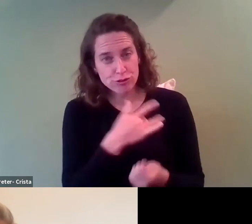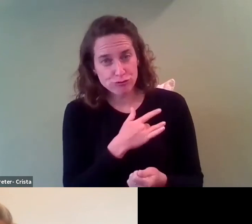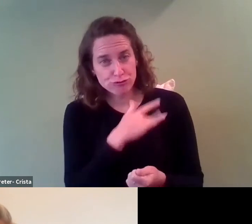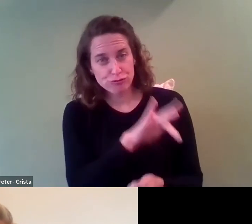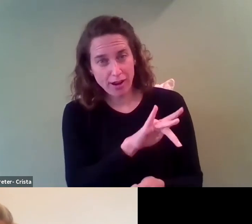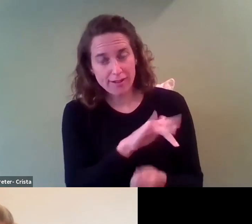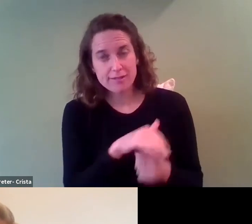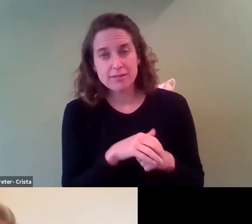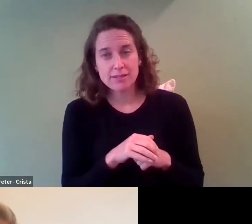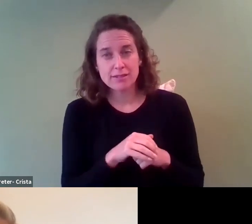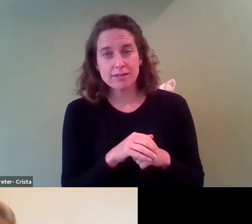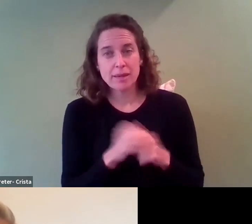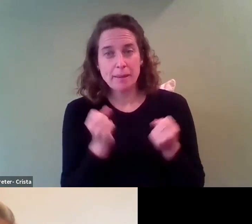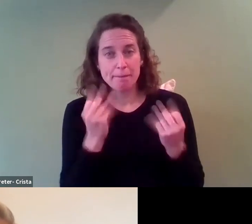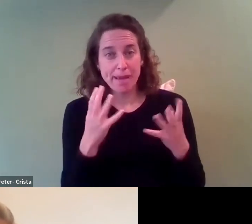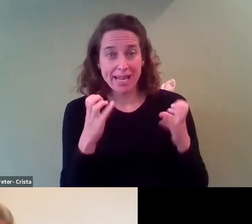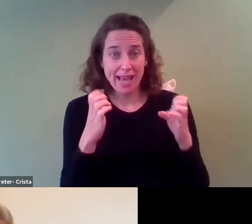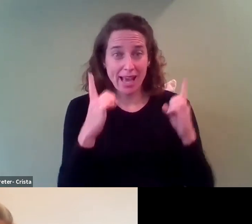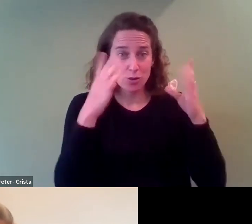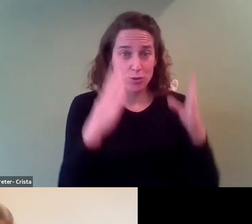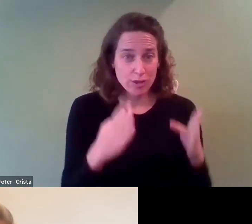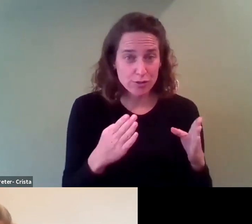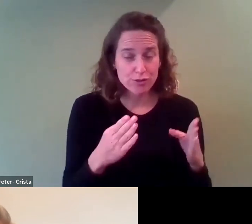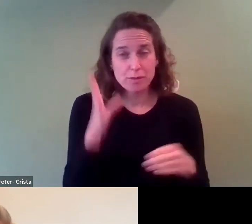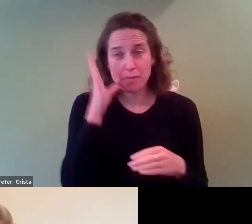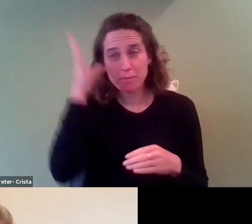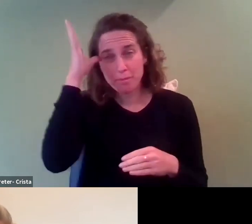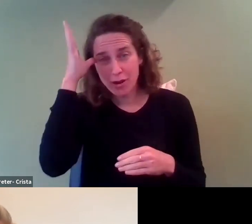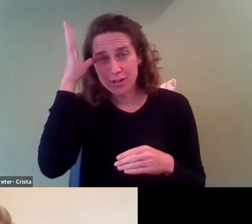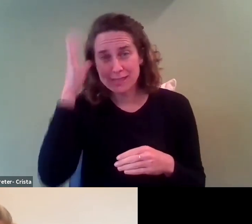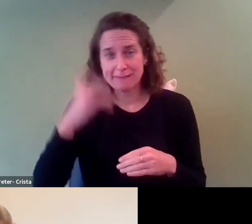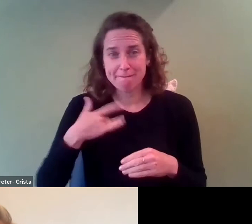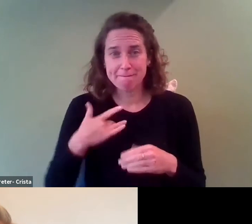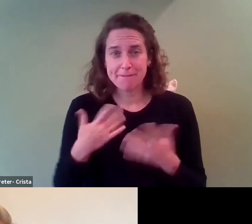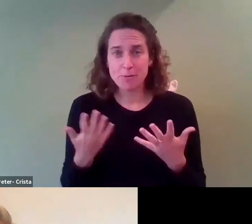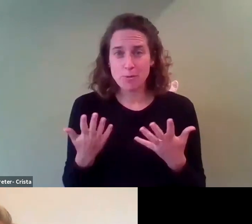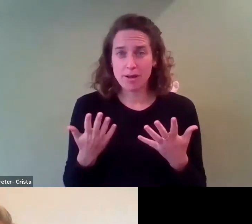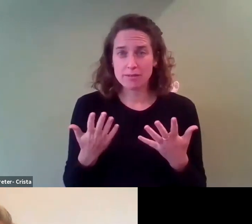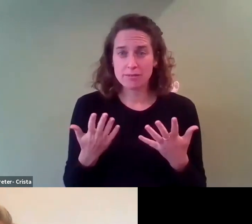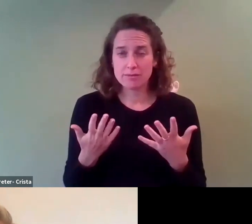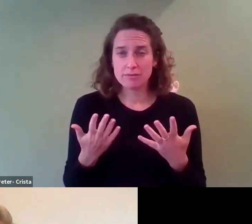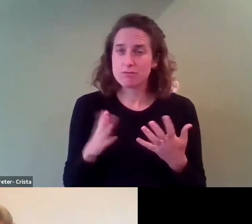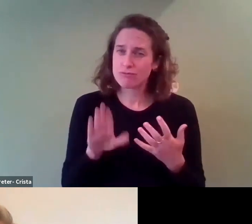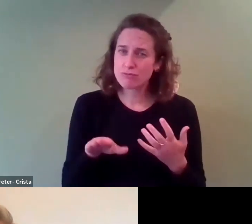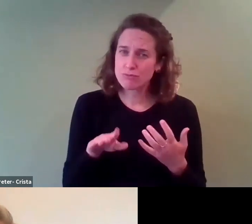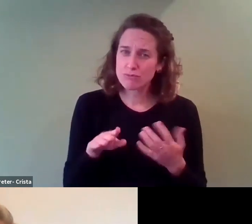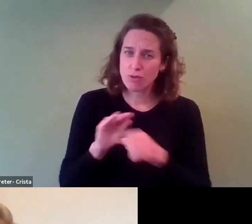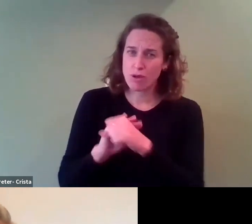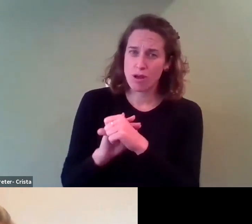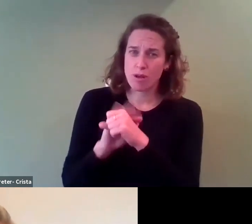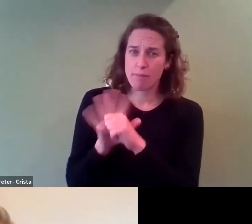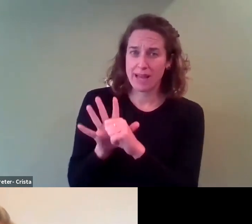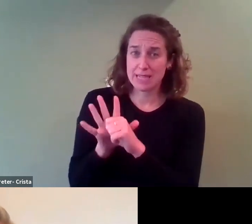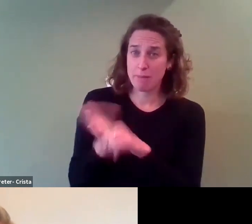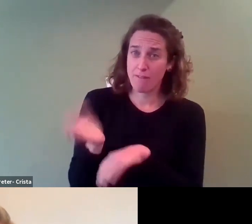I think there are many parents who feel this way, and that is maybe it's time to, because one of the things the pandemic is forcing is if you're